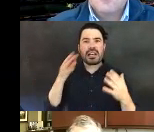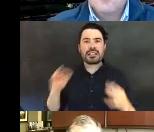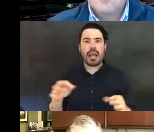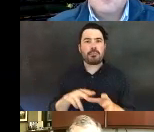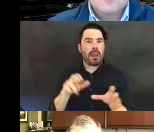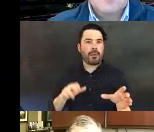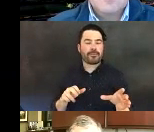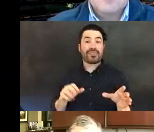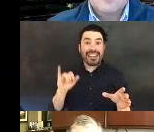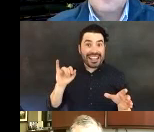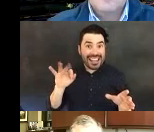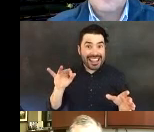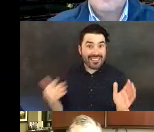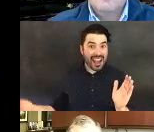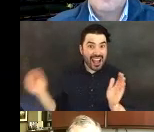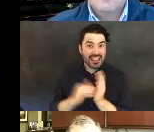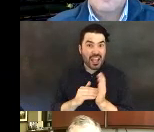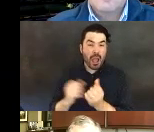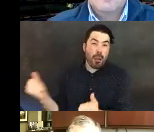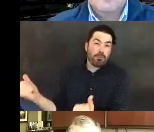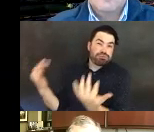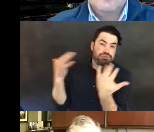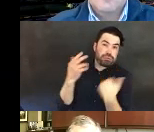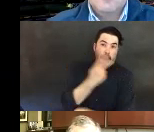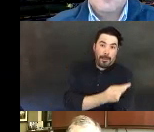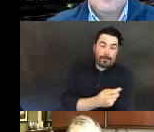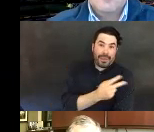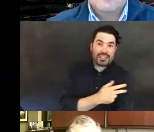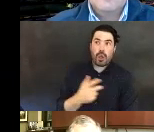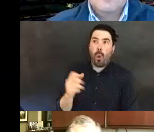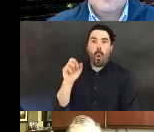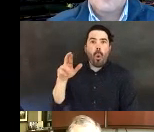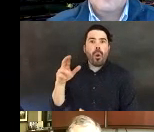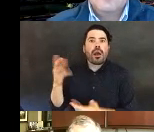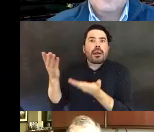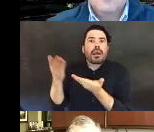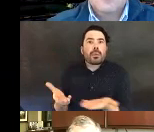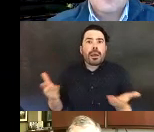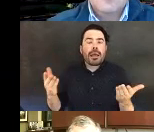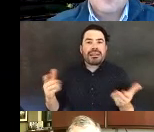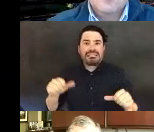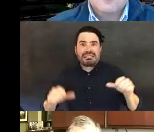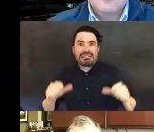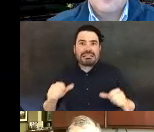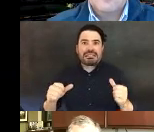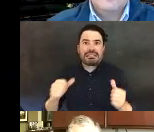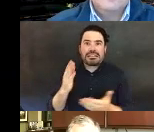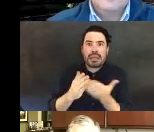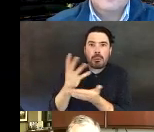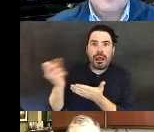where we have large number of patients or we're unsure about the supply chain, we have those tools available to us to be able to reactivate